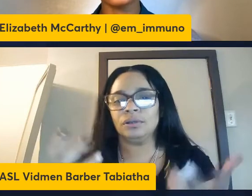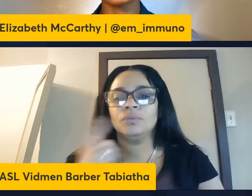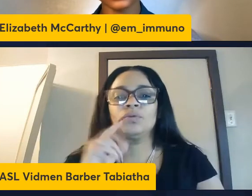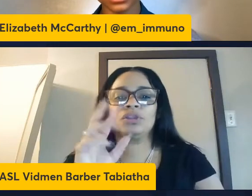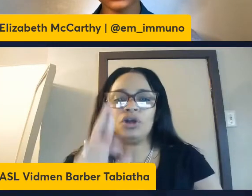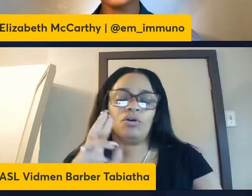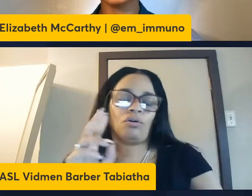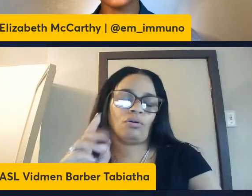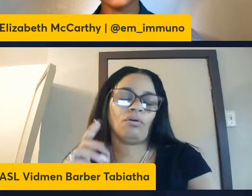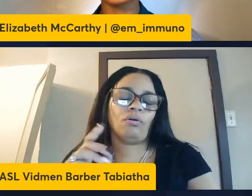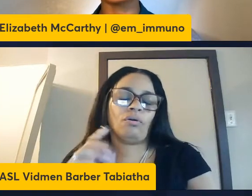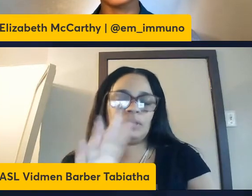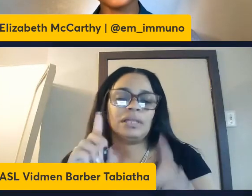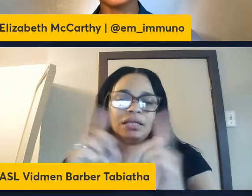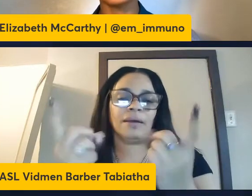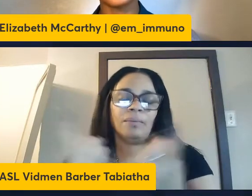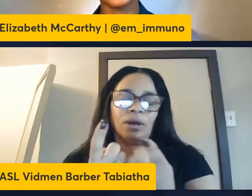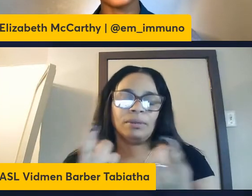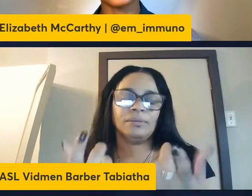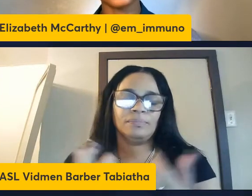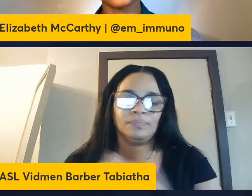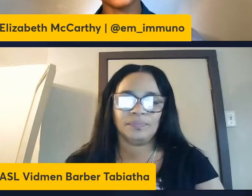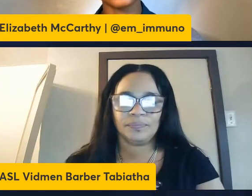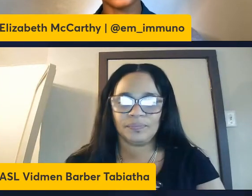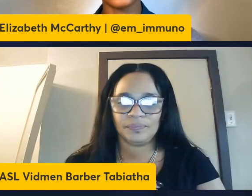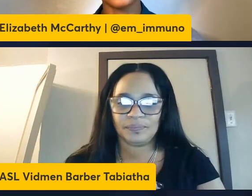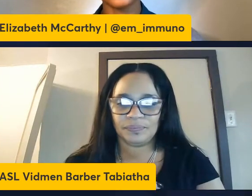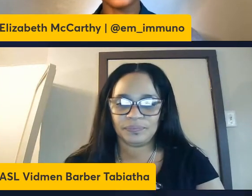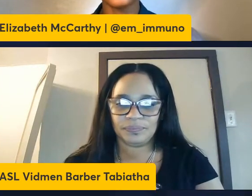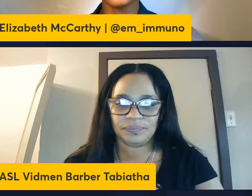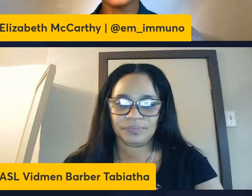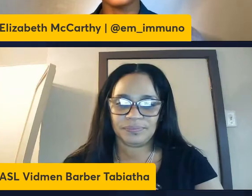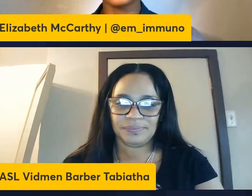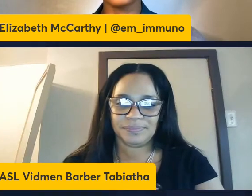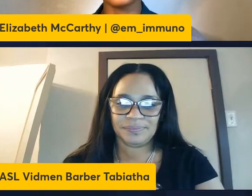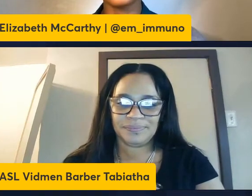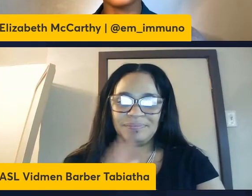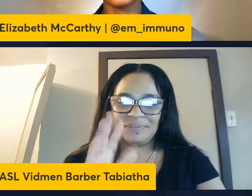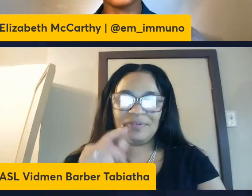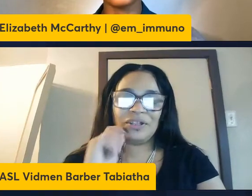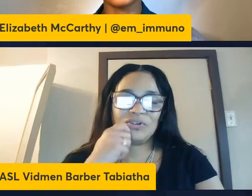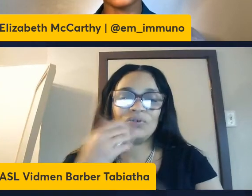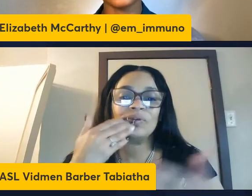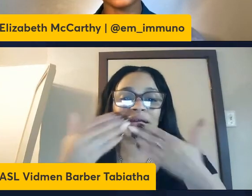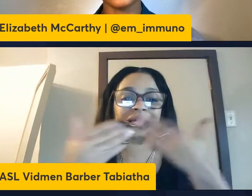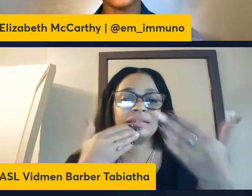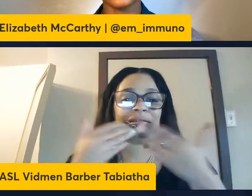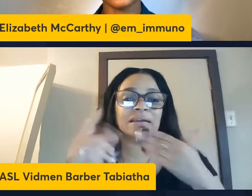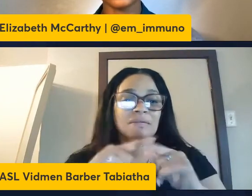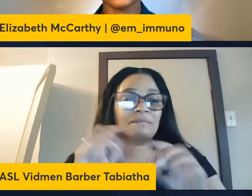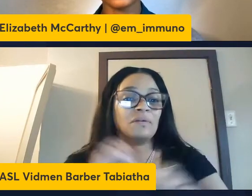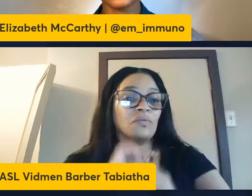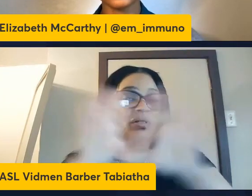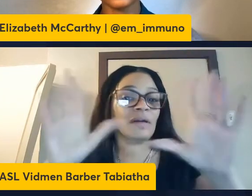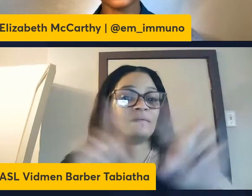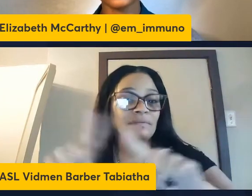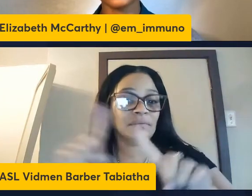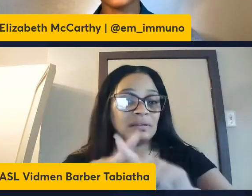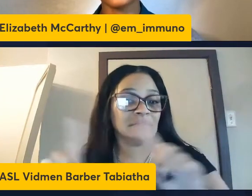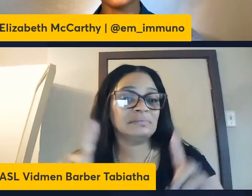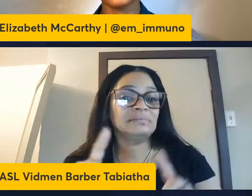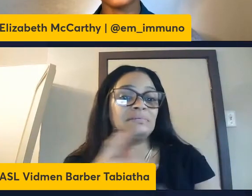Studio environment. Yeah, cool. So thank you for clarifying those different